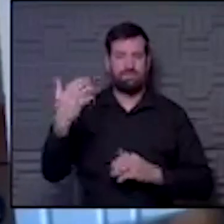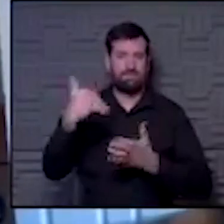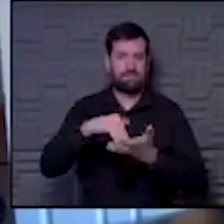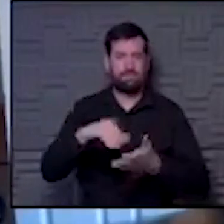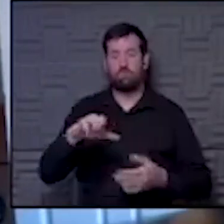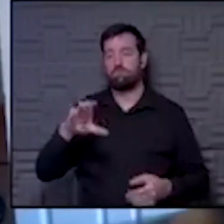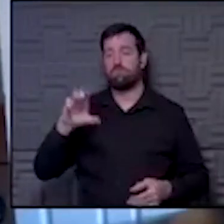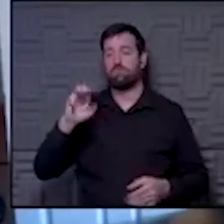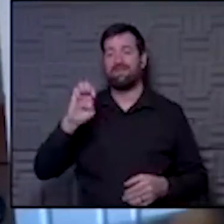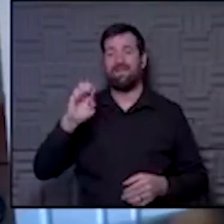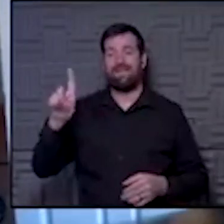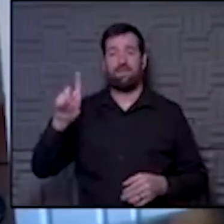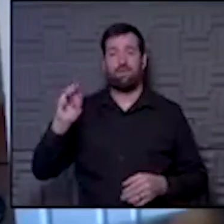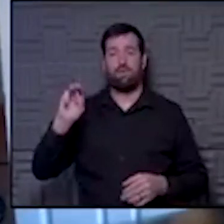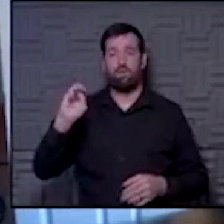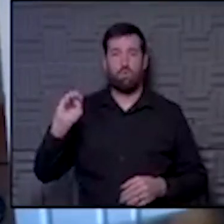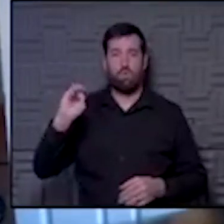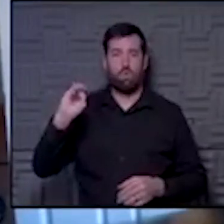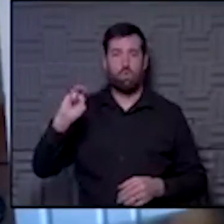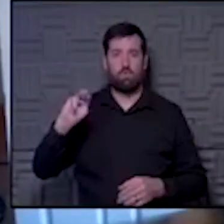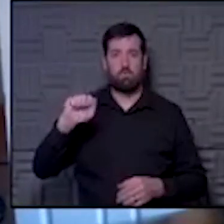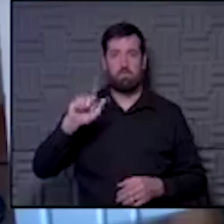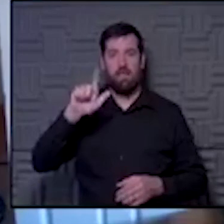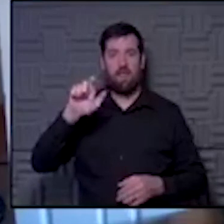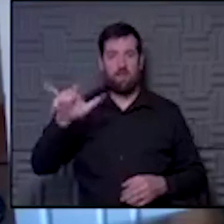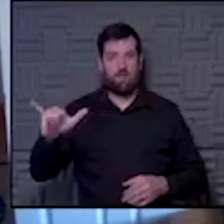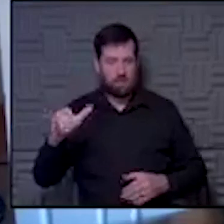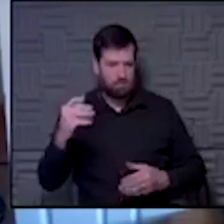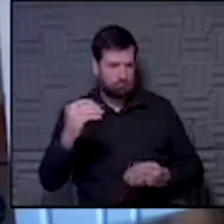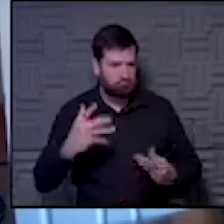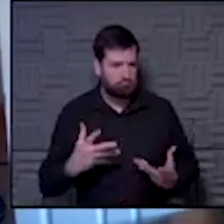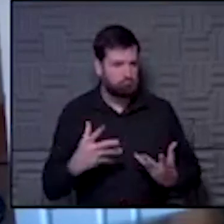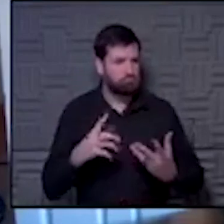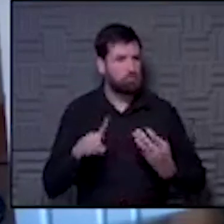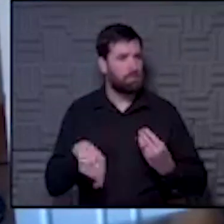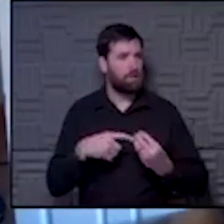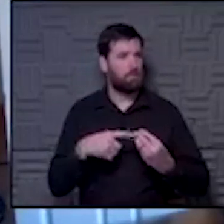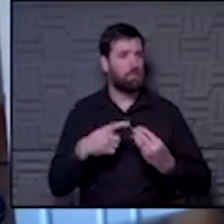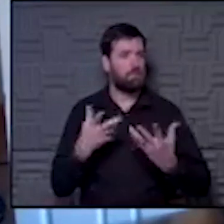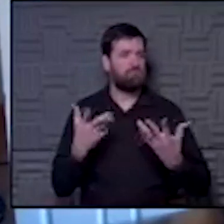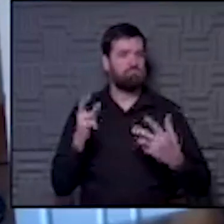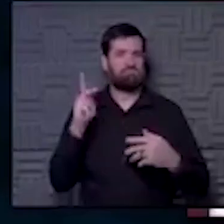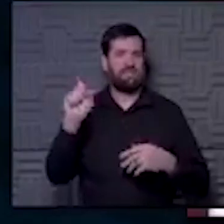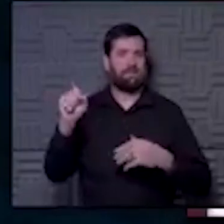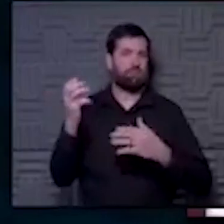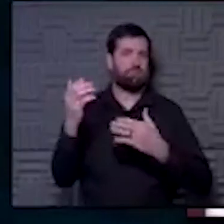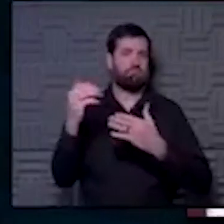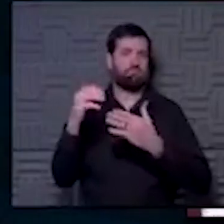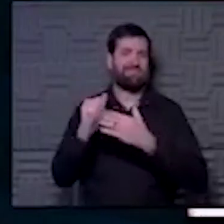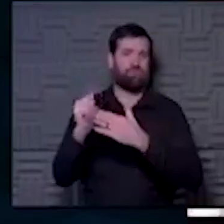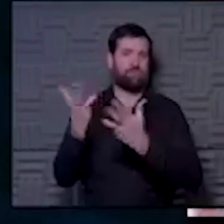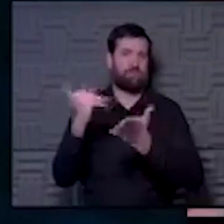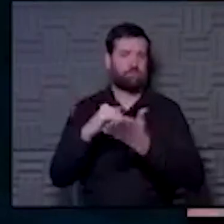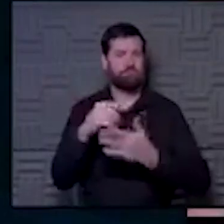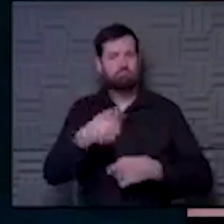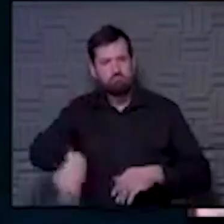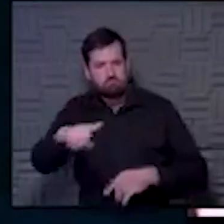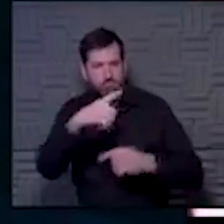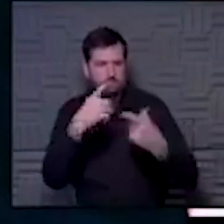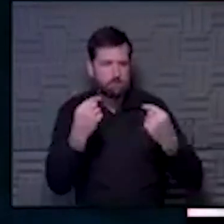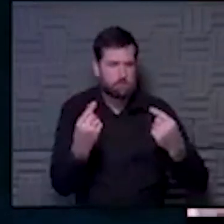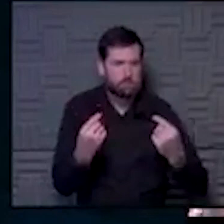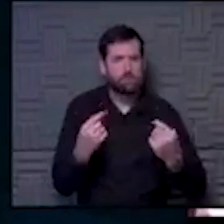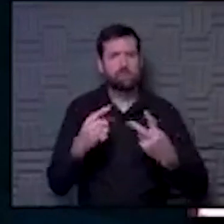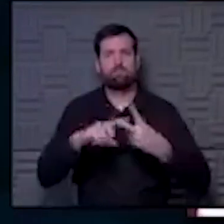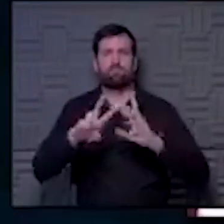Ed, welcome. Ed, and I want you to tell us a little bit about what the Kansas Leadership Center is about. What is it y'all do? What